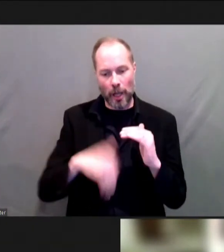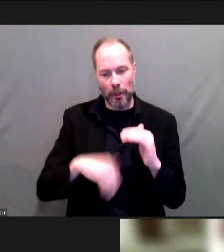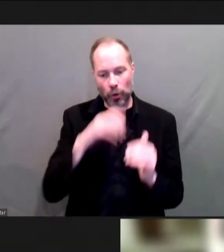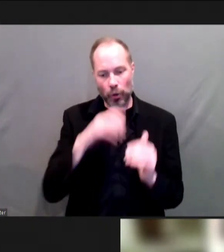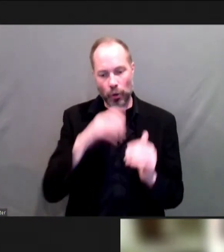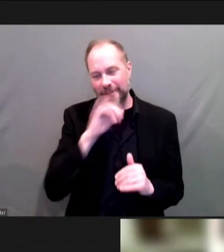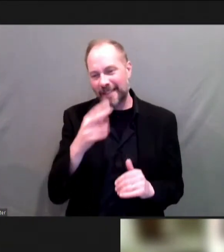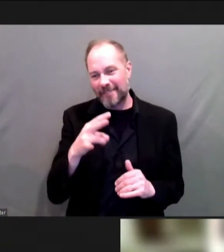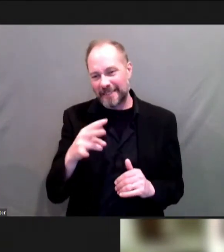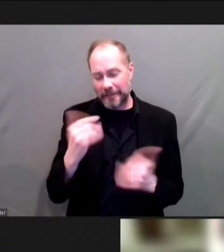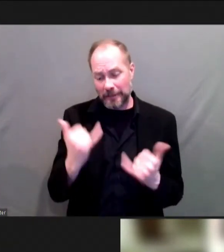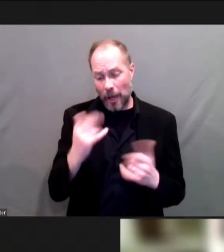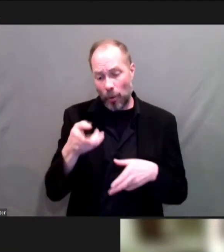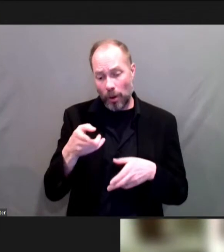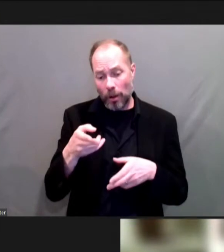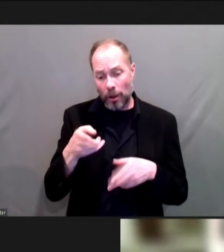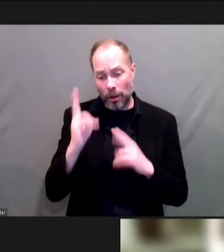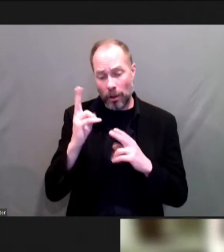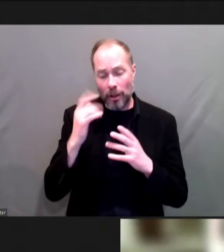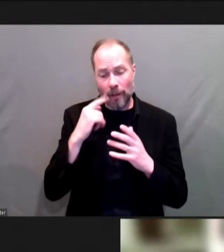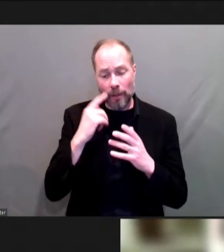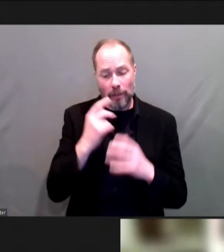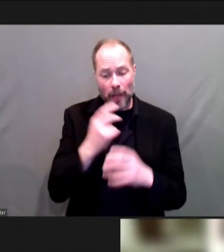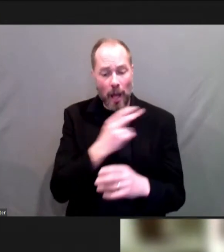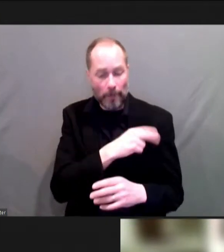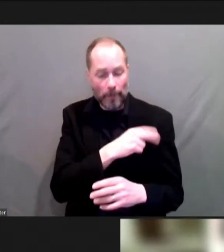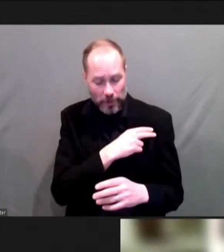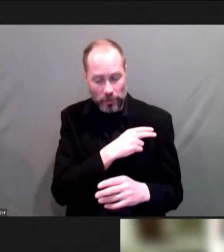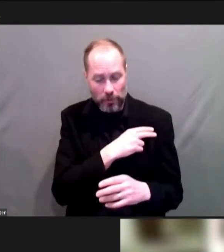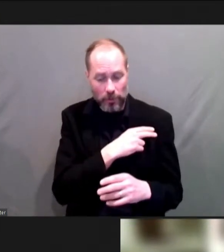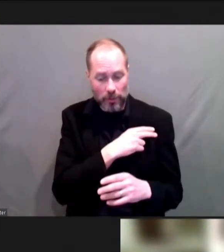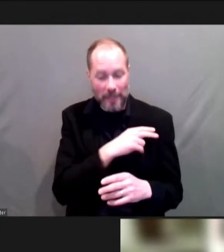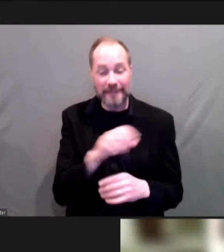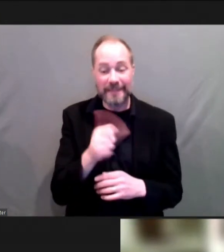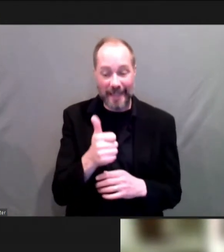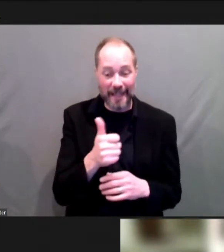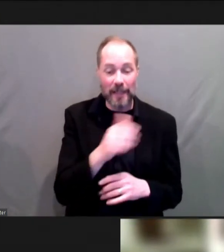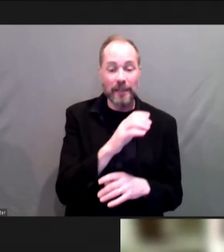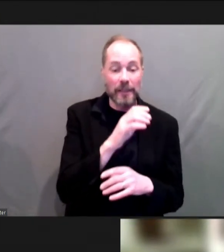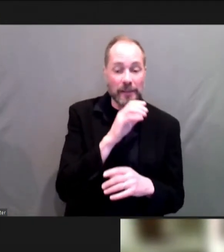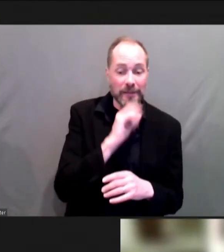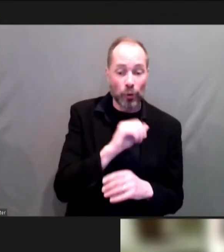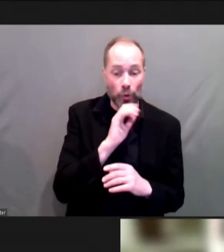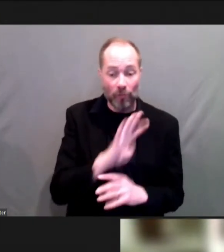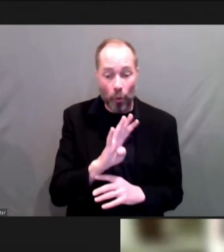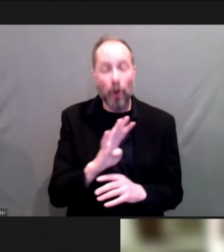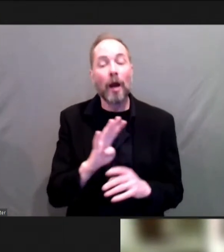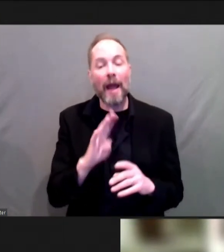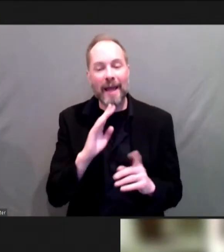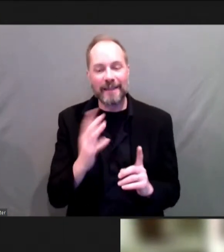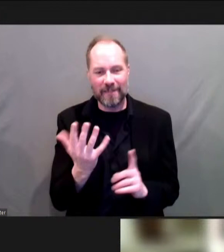hospitalized. 10 of them are 0 to 4, and 16 of them are 5 to 17.